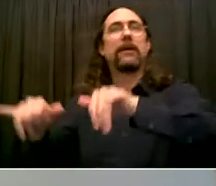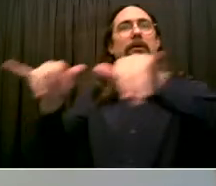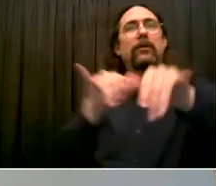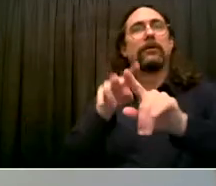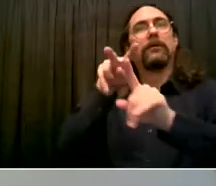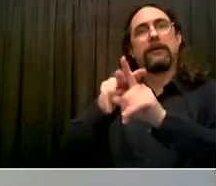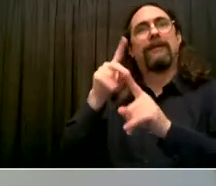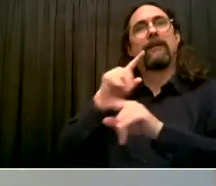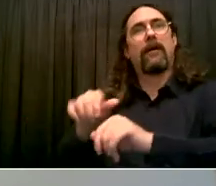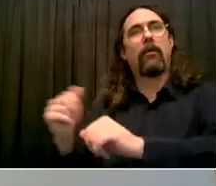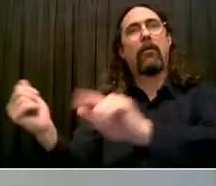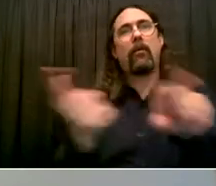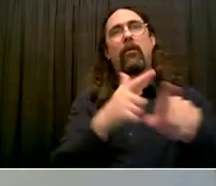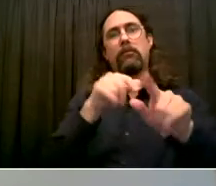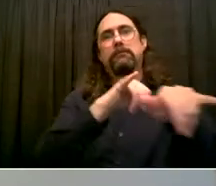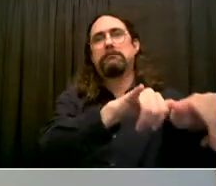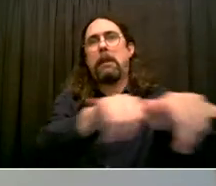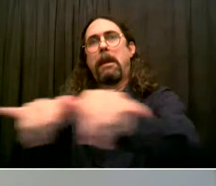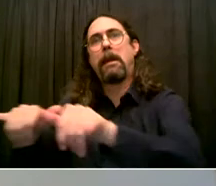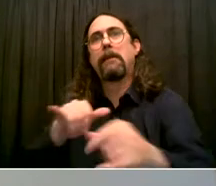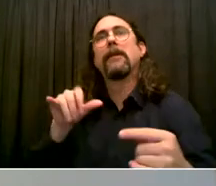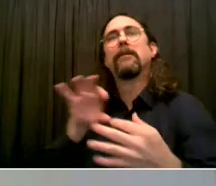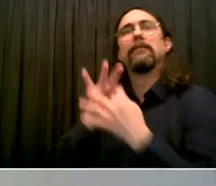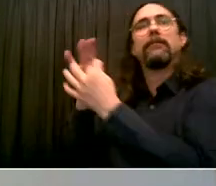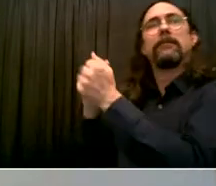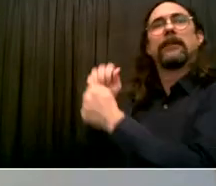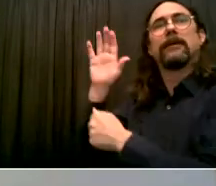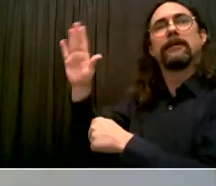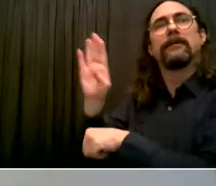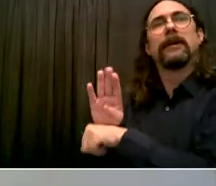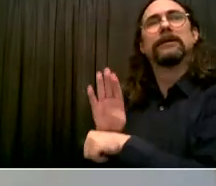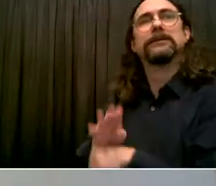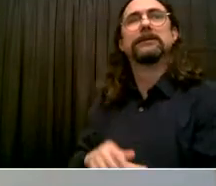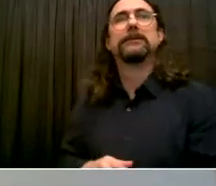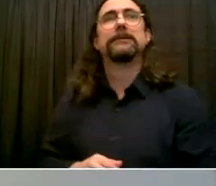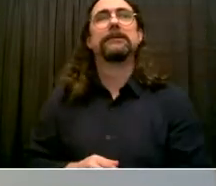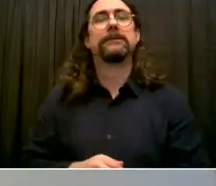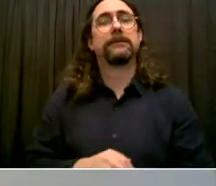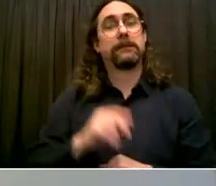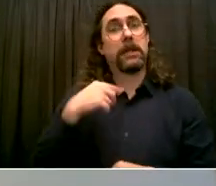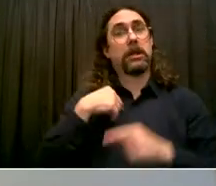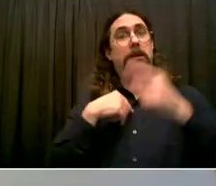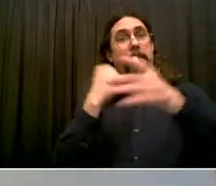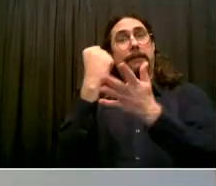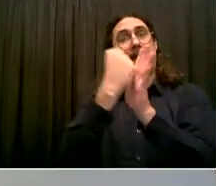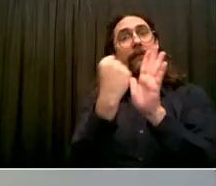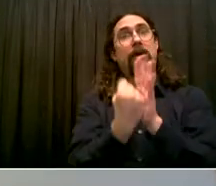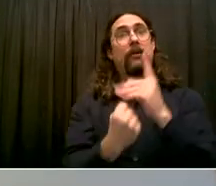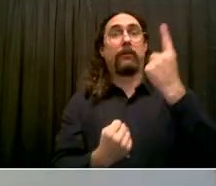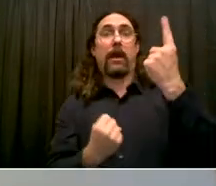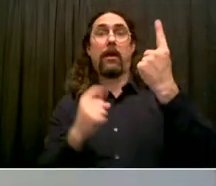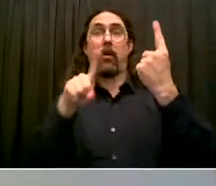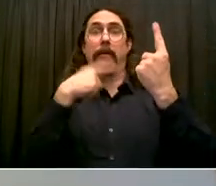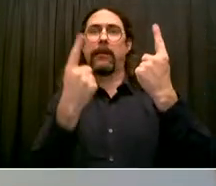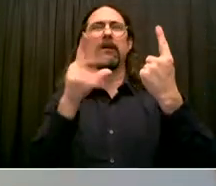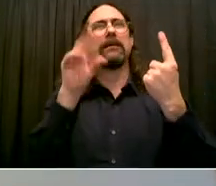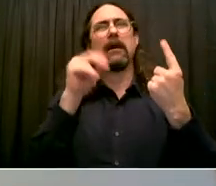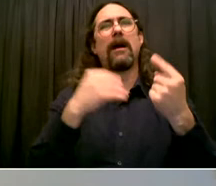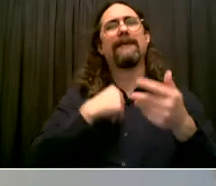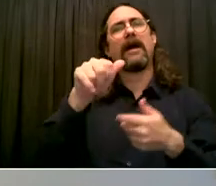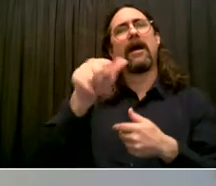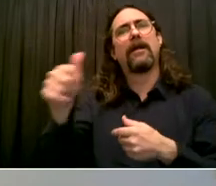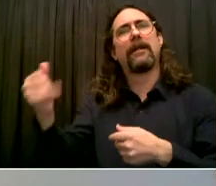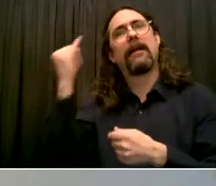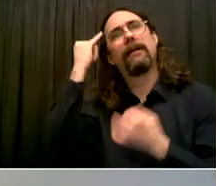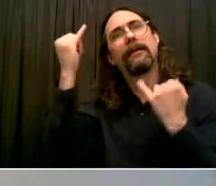all healthcare providers inpatient facilities are required to get an influenza vaccination every year. And if they choose not to